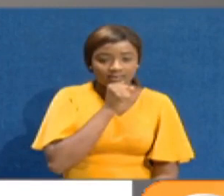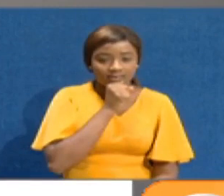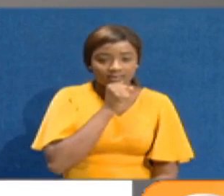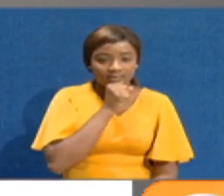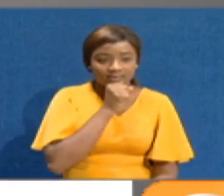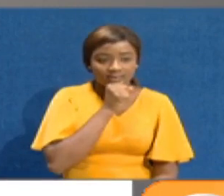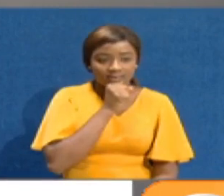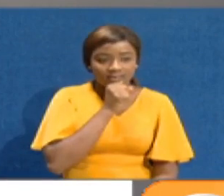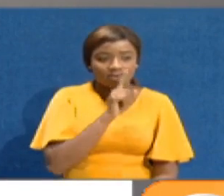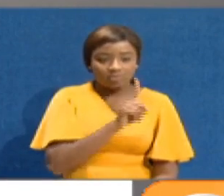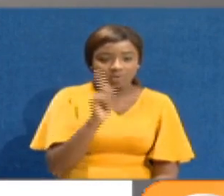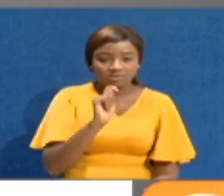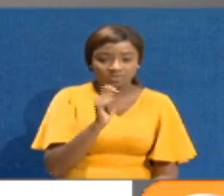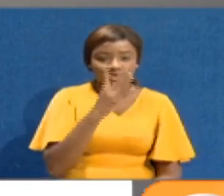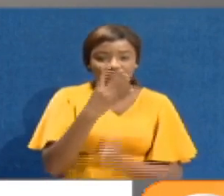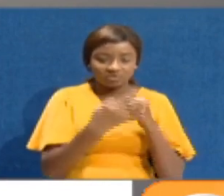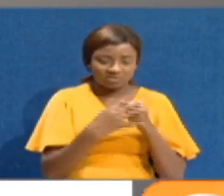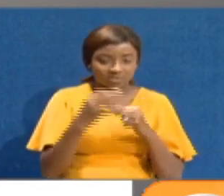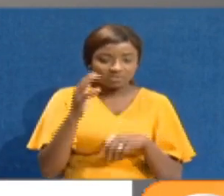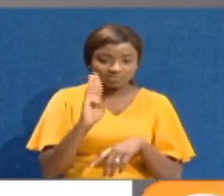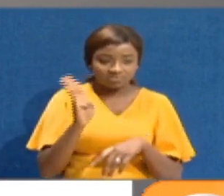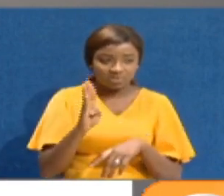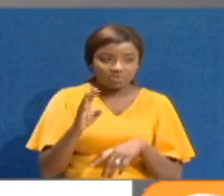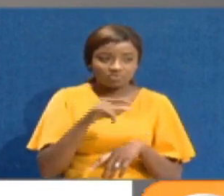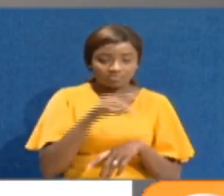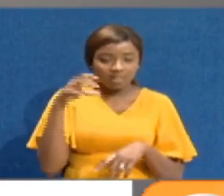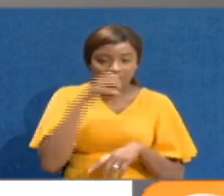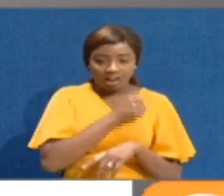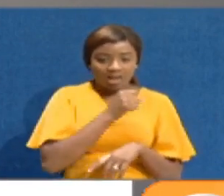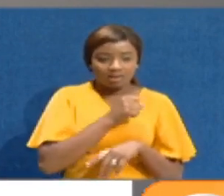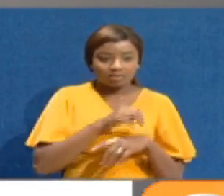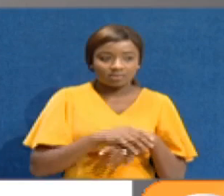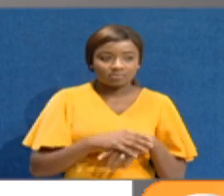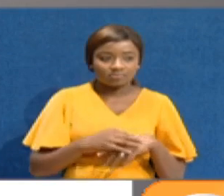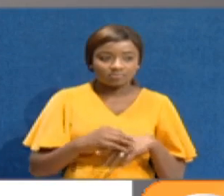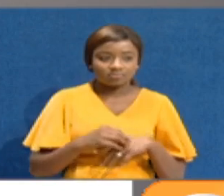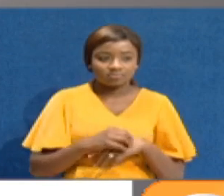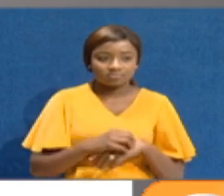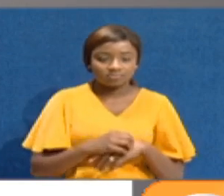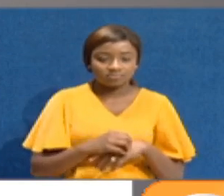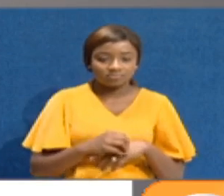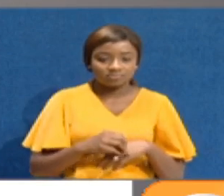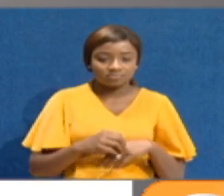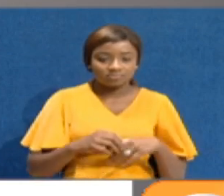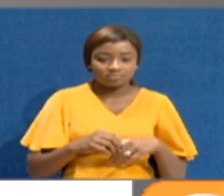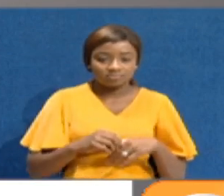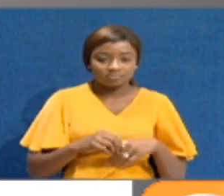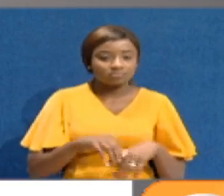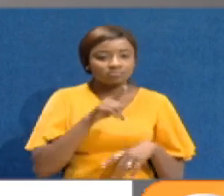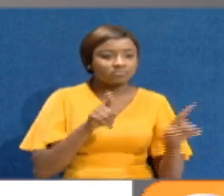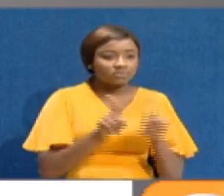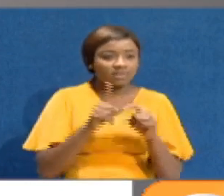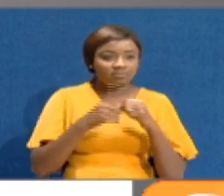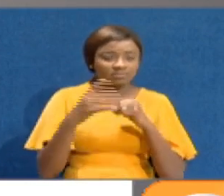1 trillion, 1 trillion and 48 billion, if you were to argue that. That is almost about... it's a fair amount. It's almost